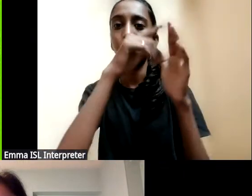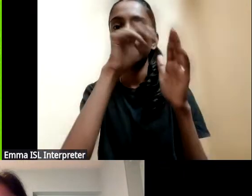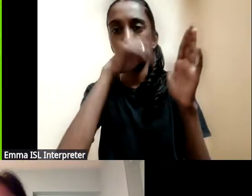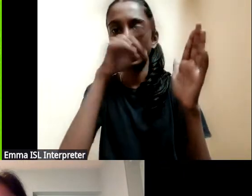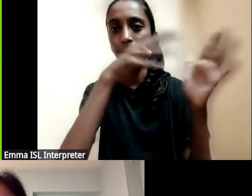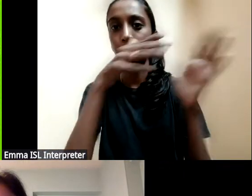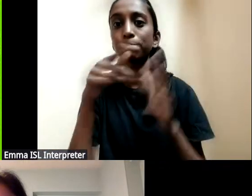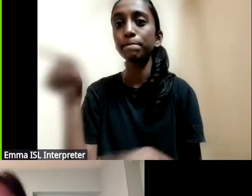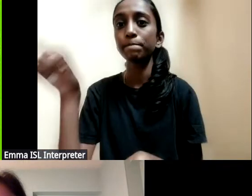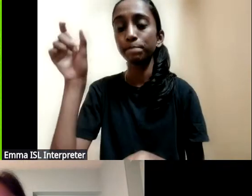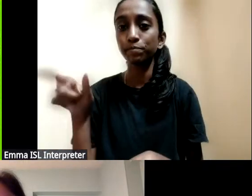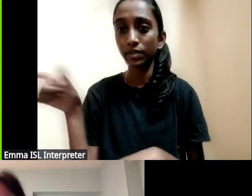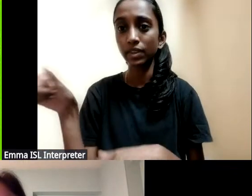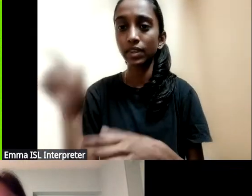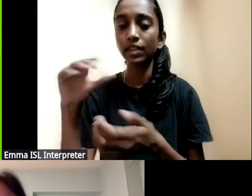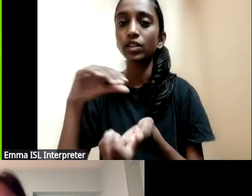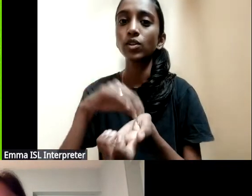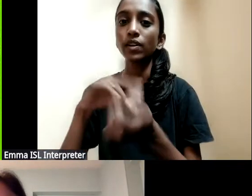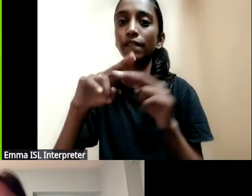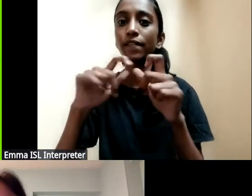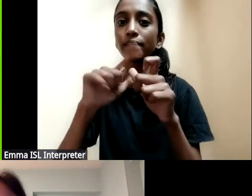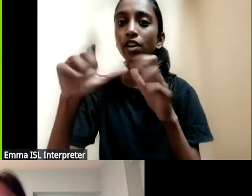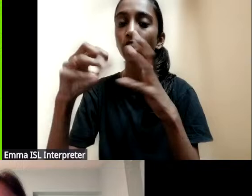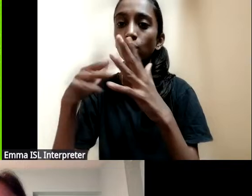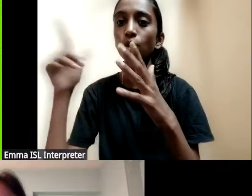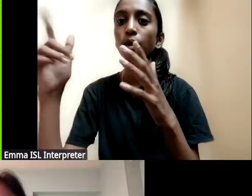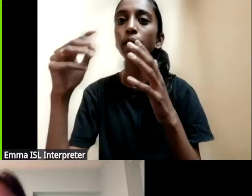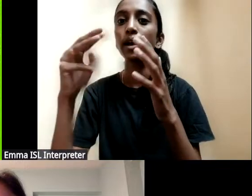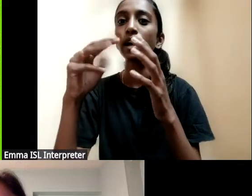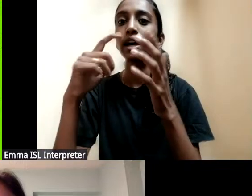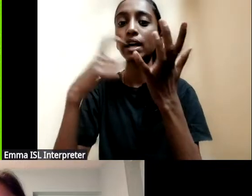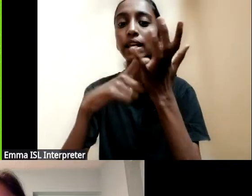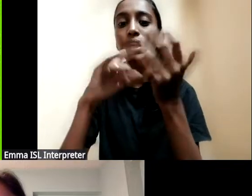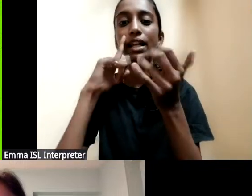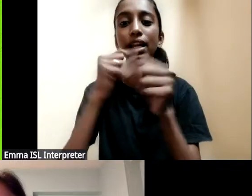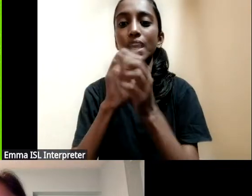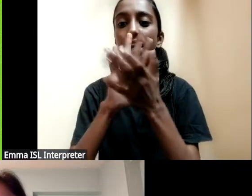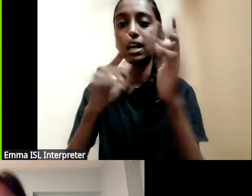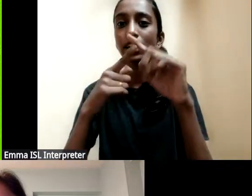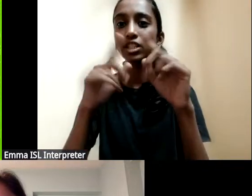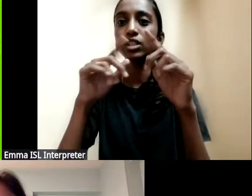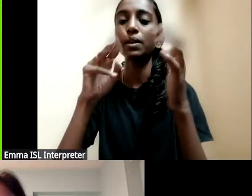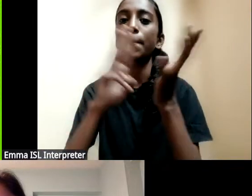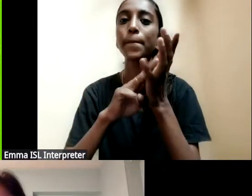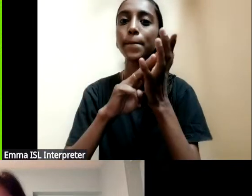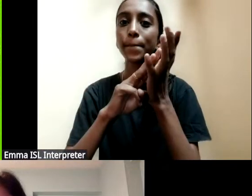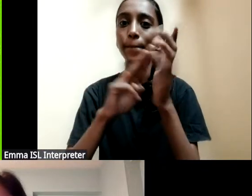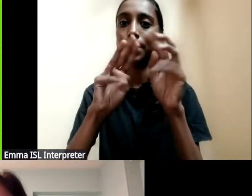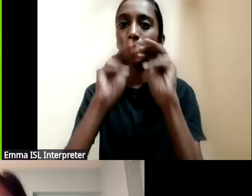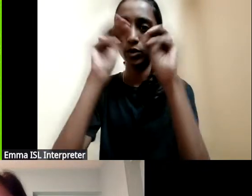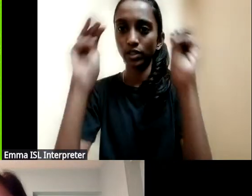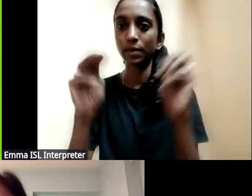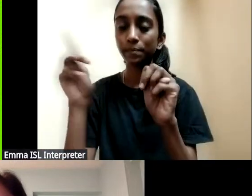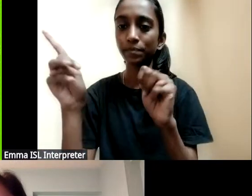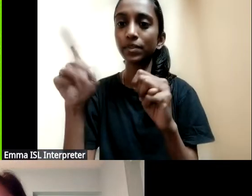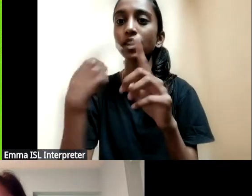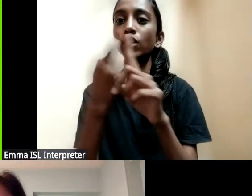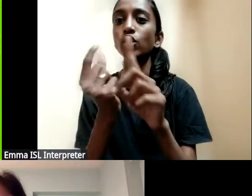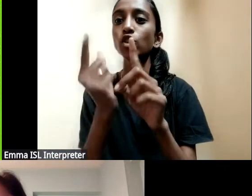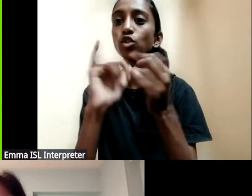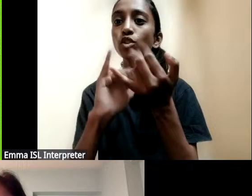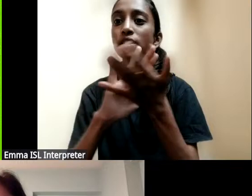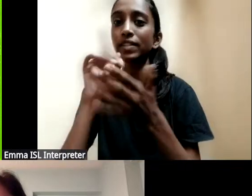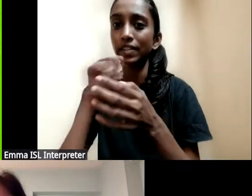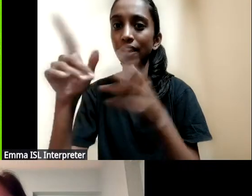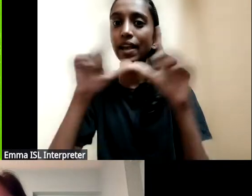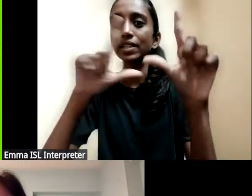Mellon postdoctoral fellow at the Rijksmuseum in Amsterdam. We also have Khushi Bansal from the exhibitions team at